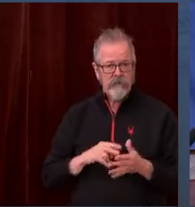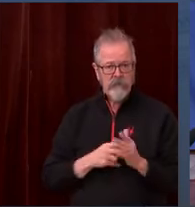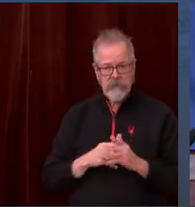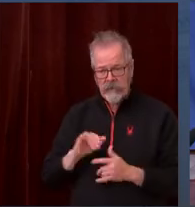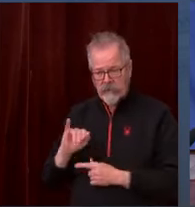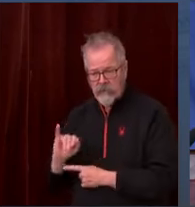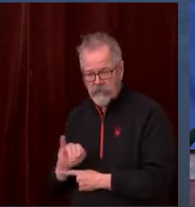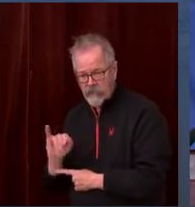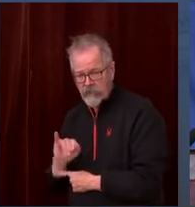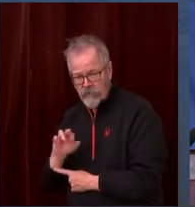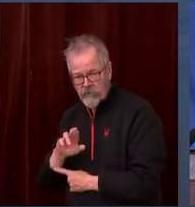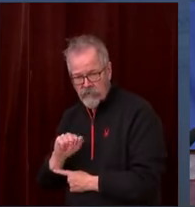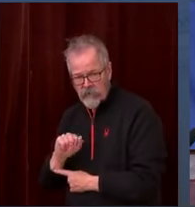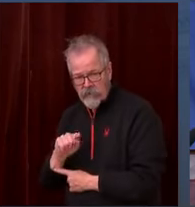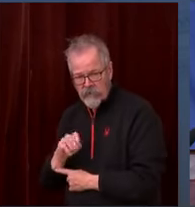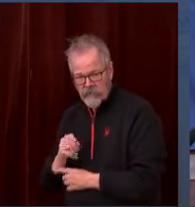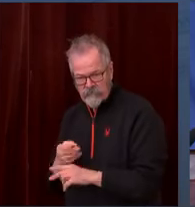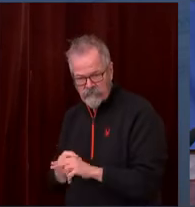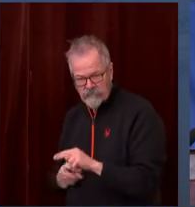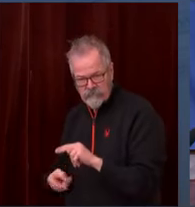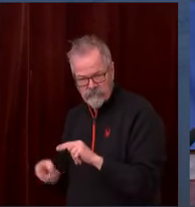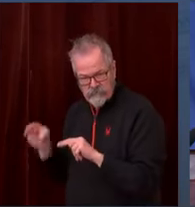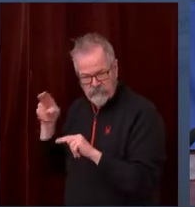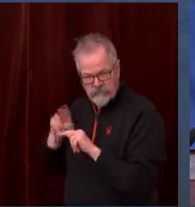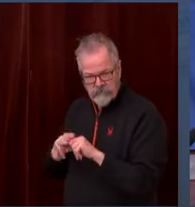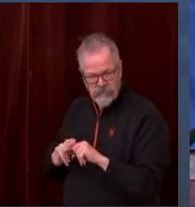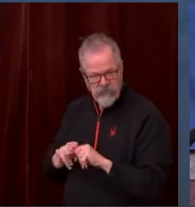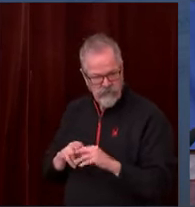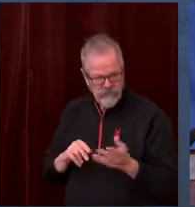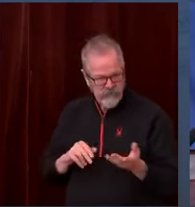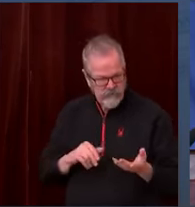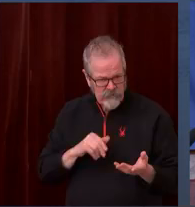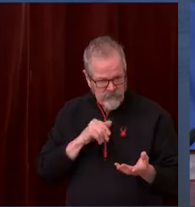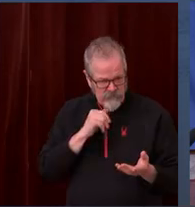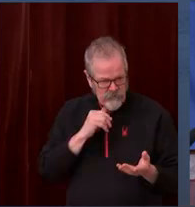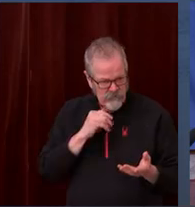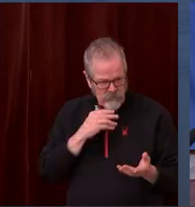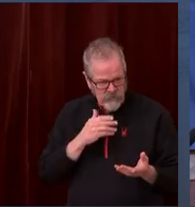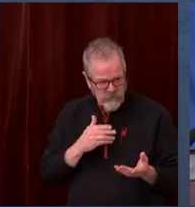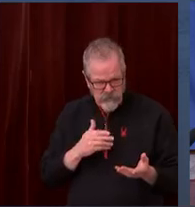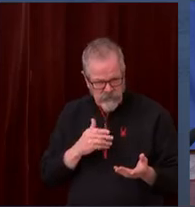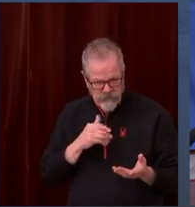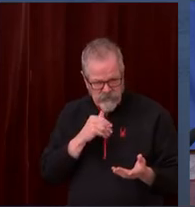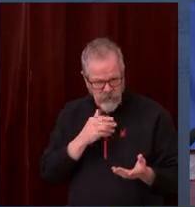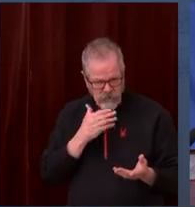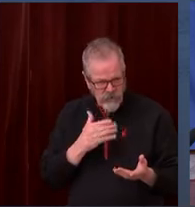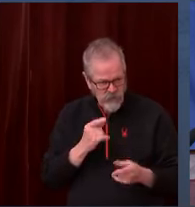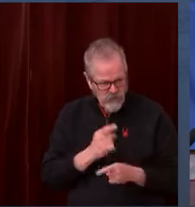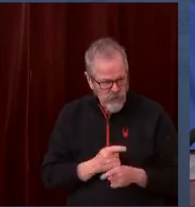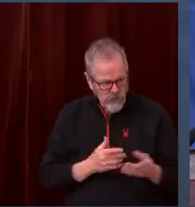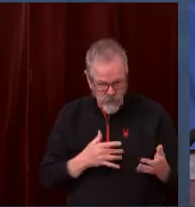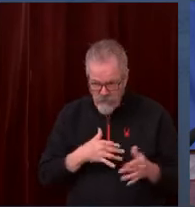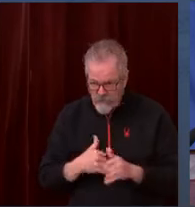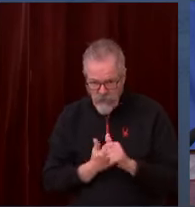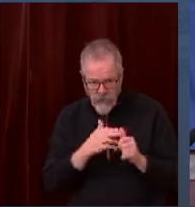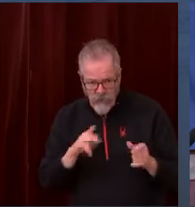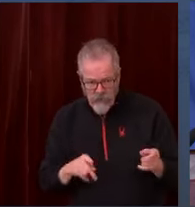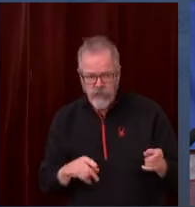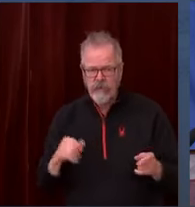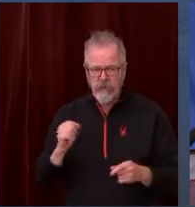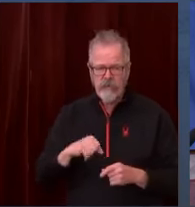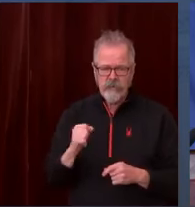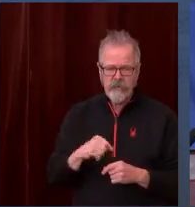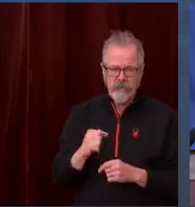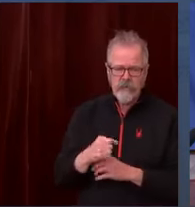Melissa, would you like to ask a follow-up? I actually wanted to ask about schools. It looks like in your policy brief, there's several ways in which you're looking to